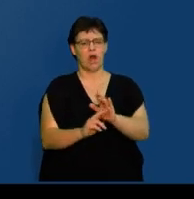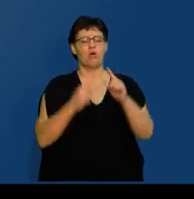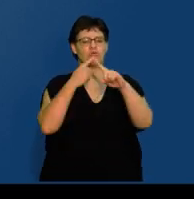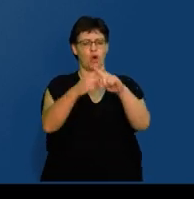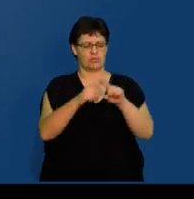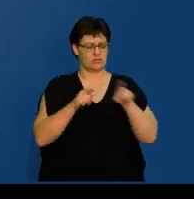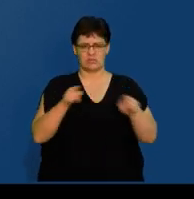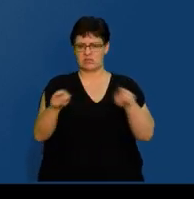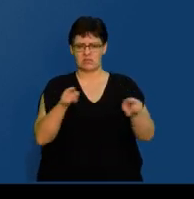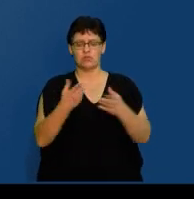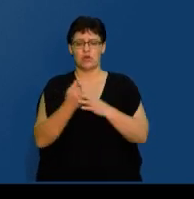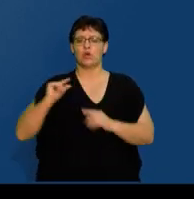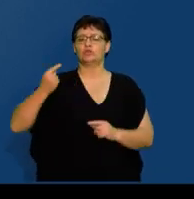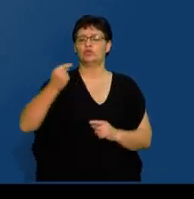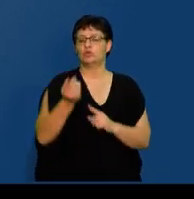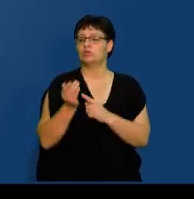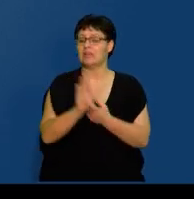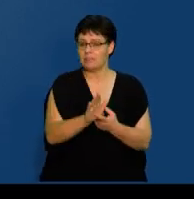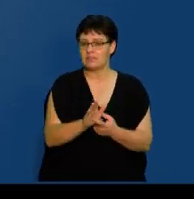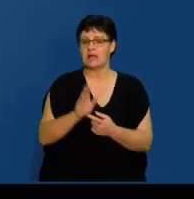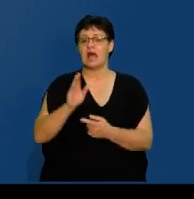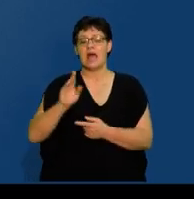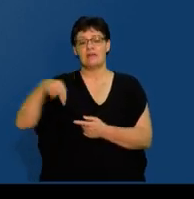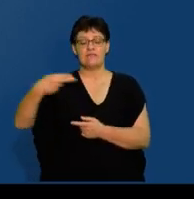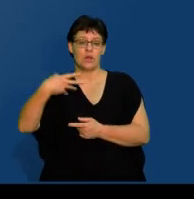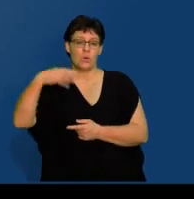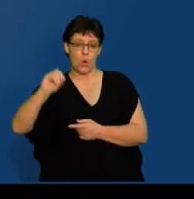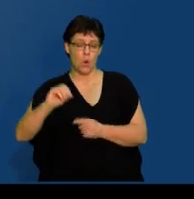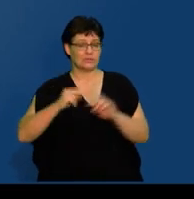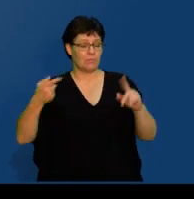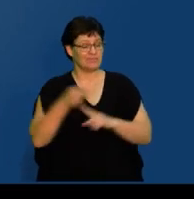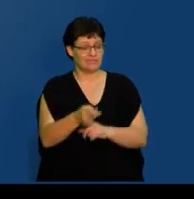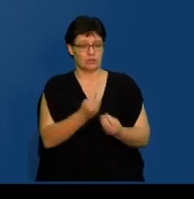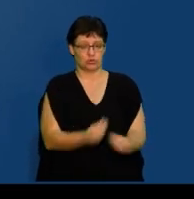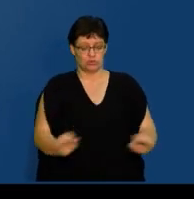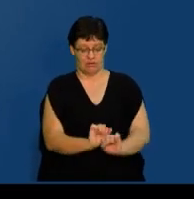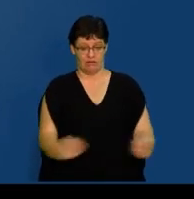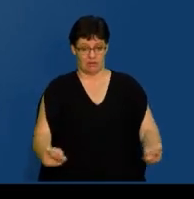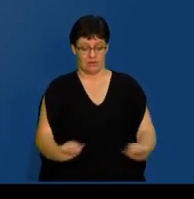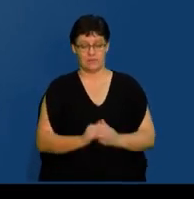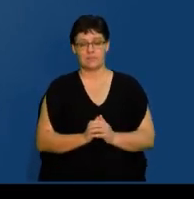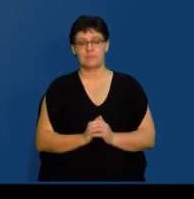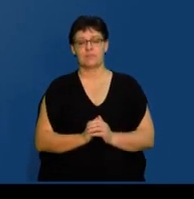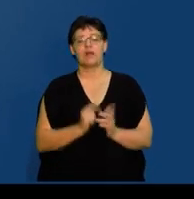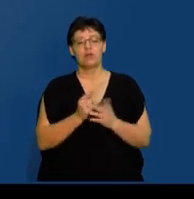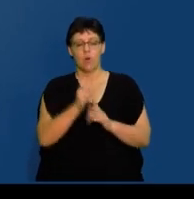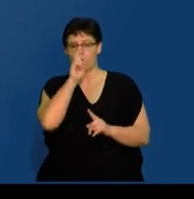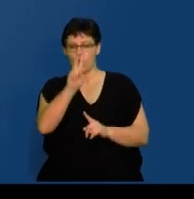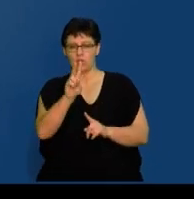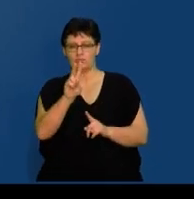possible genotypes and phenotypes of their children. So let's look at how this genetic diagram is laid